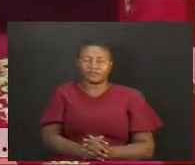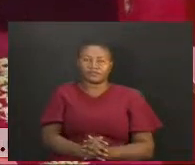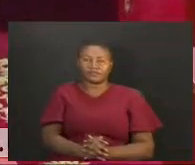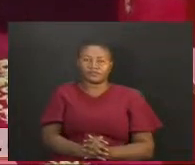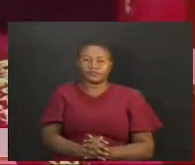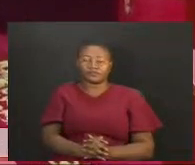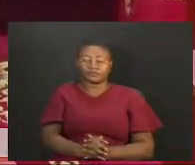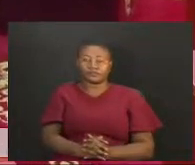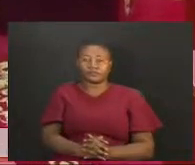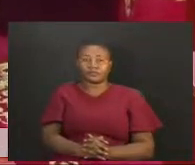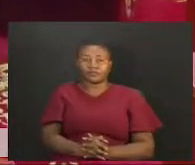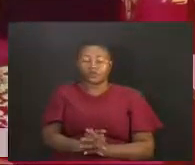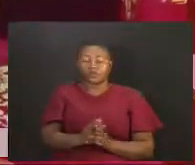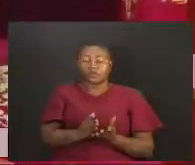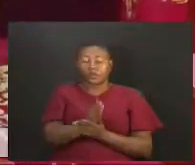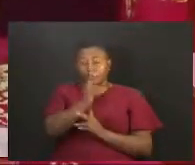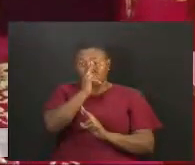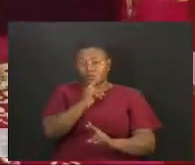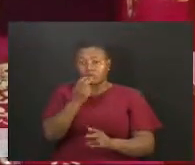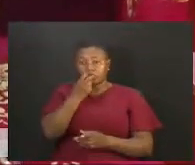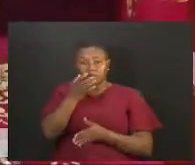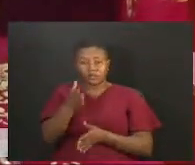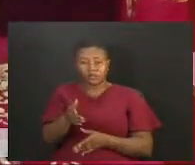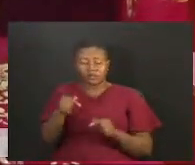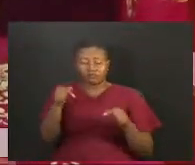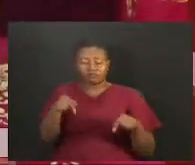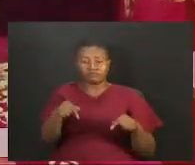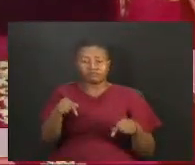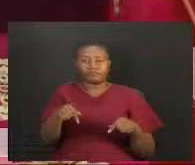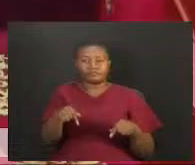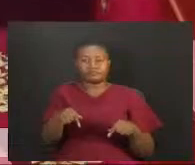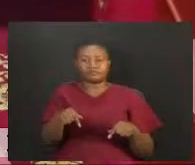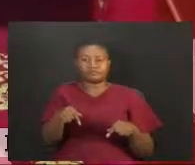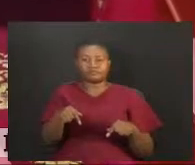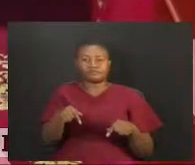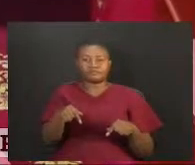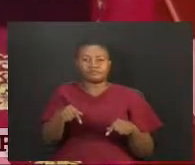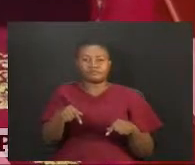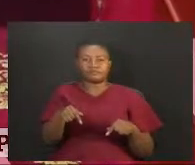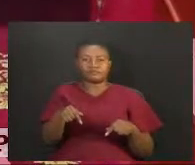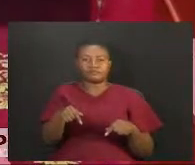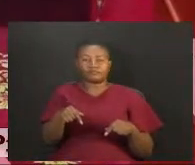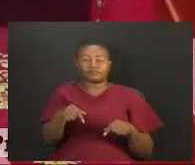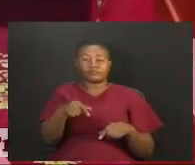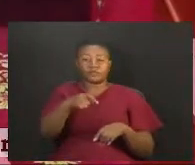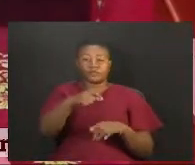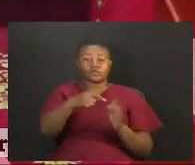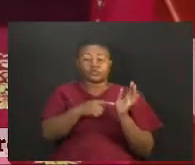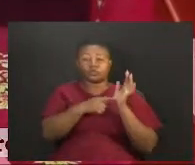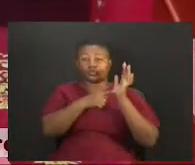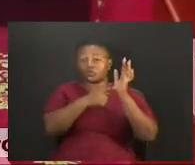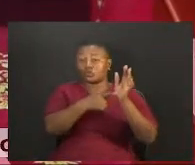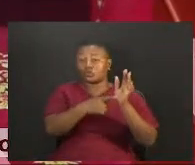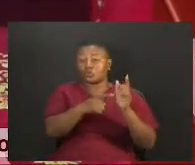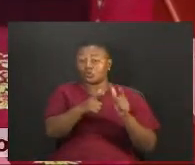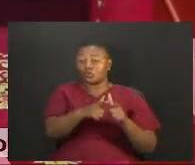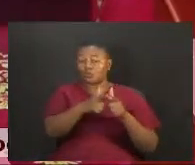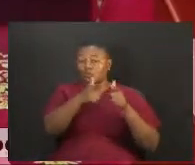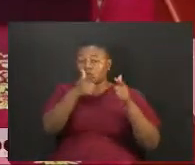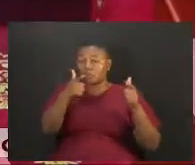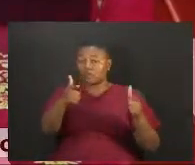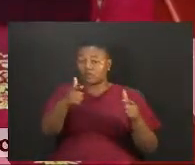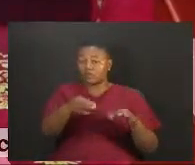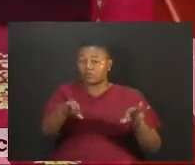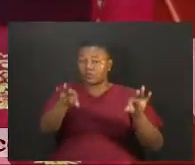Right Honorable Speaker, today marks a moment of great significance, and I have the singular